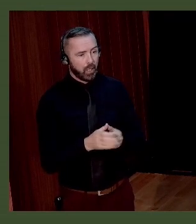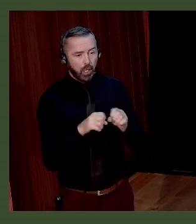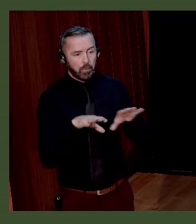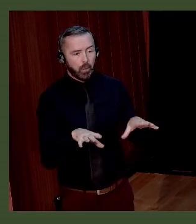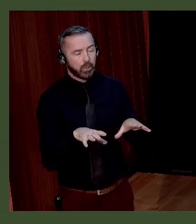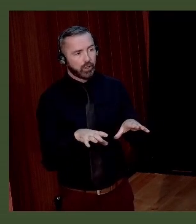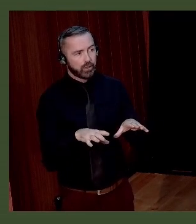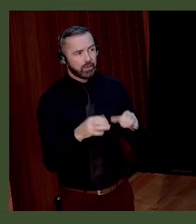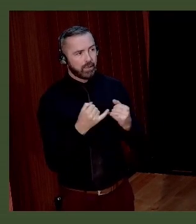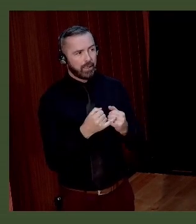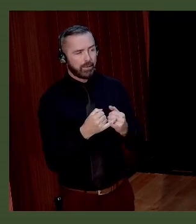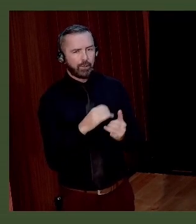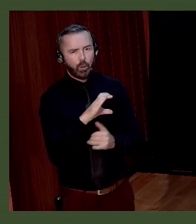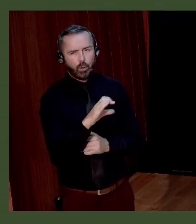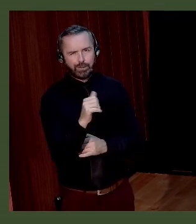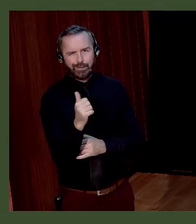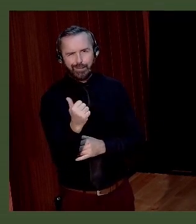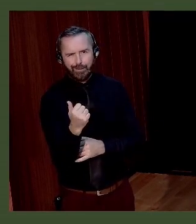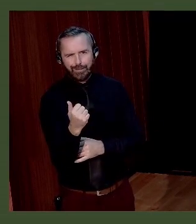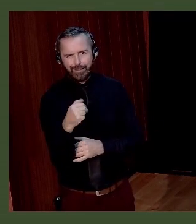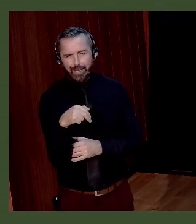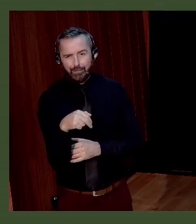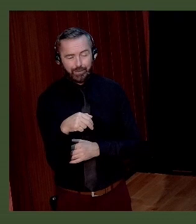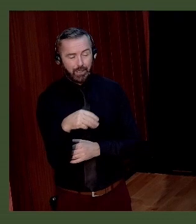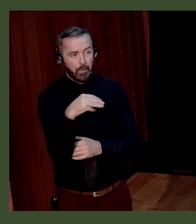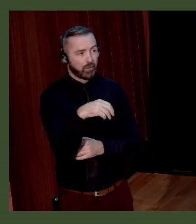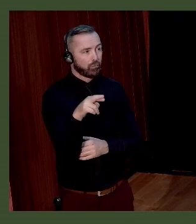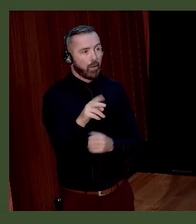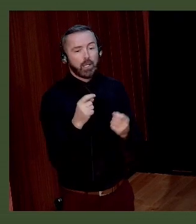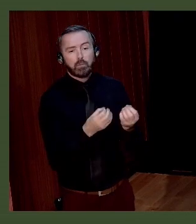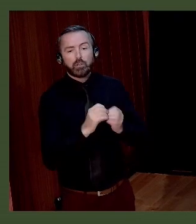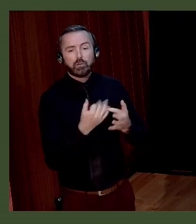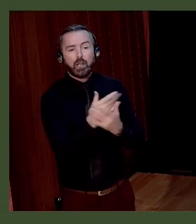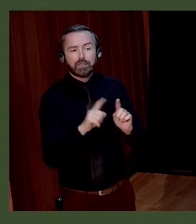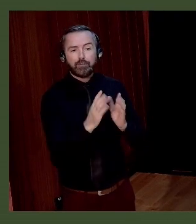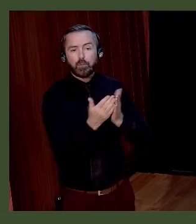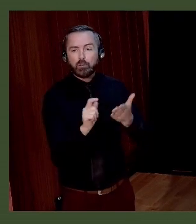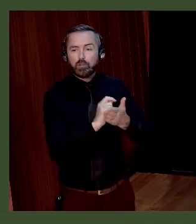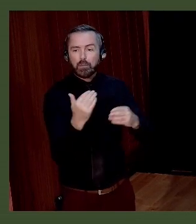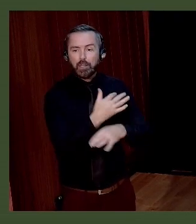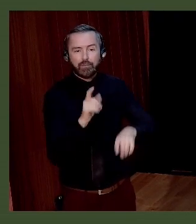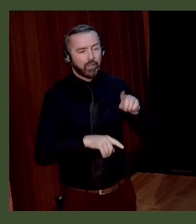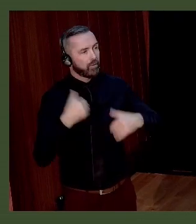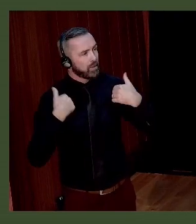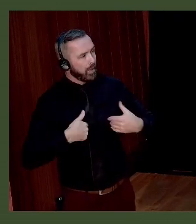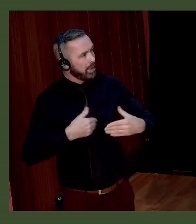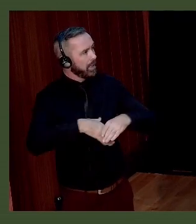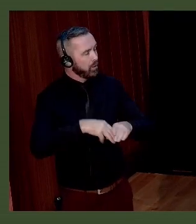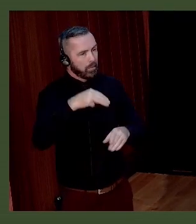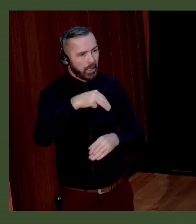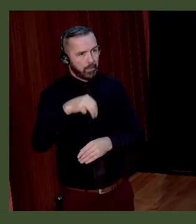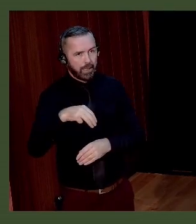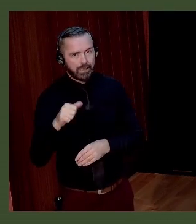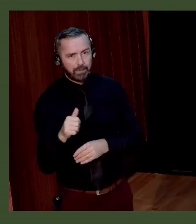as Gaeltacht, Idachish na Héireann, McGill and Sons, Monson and Roberts produced many books written by various men, including